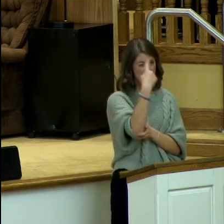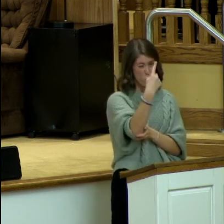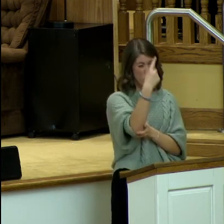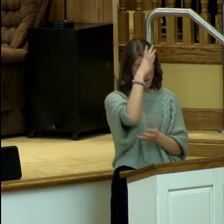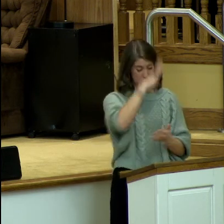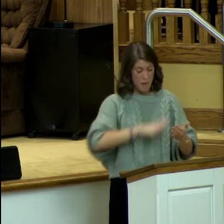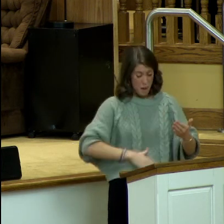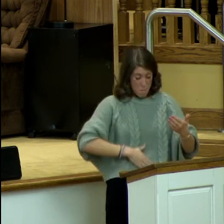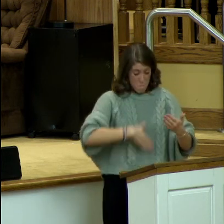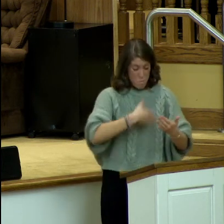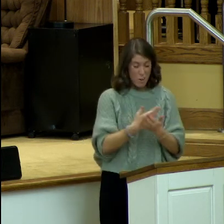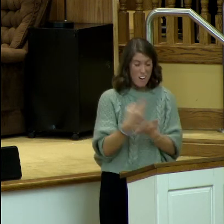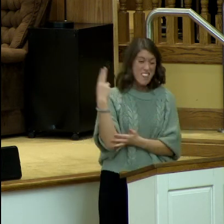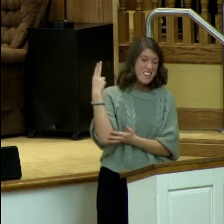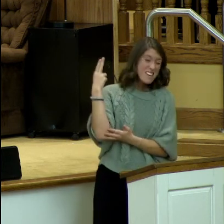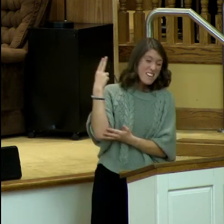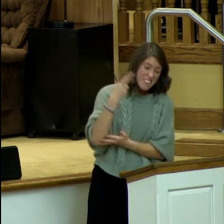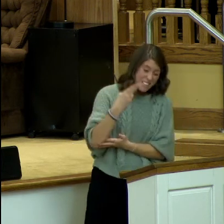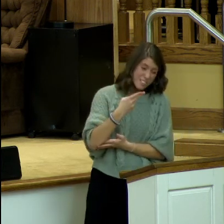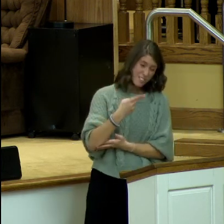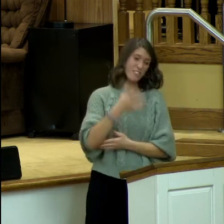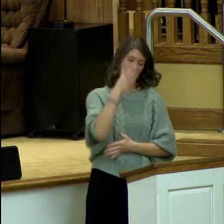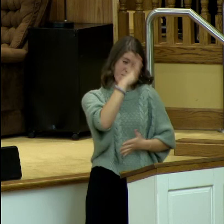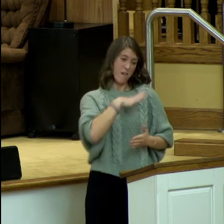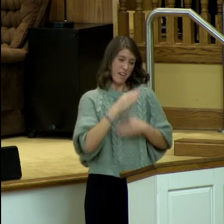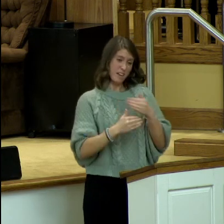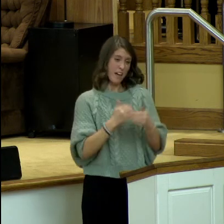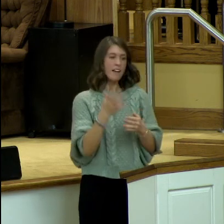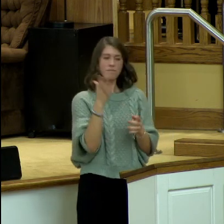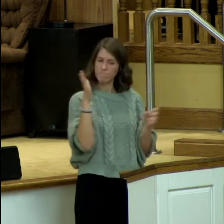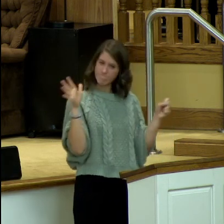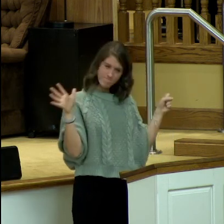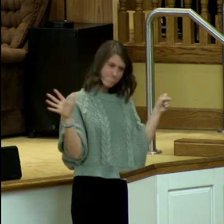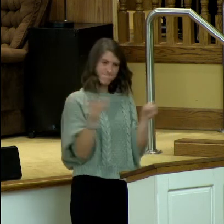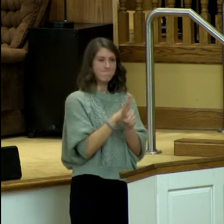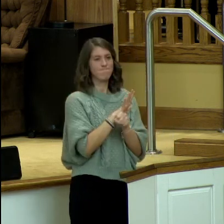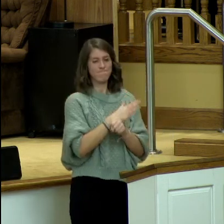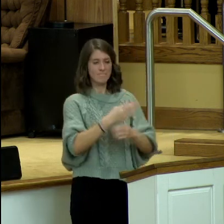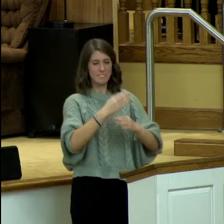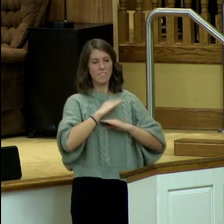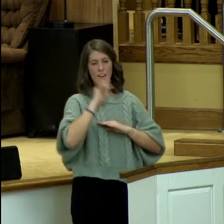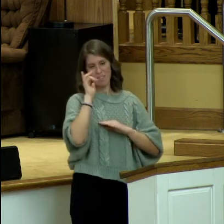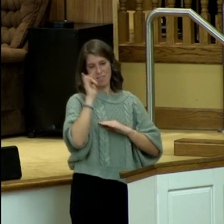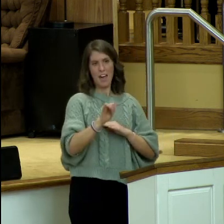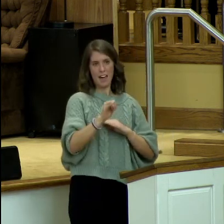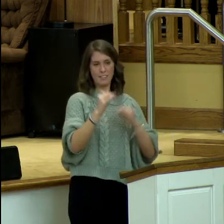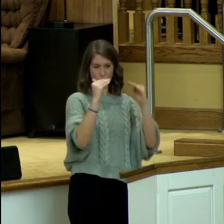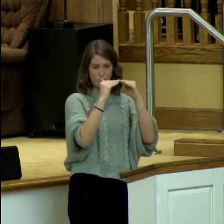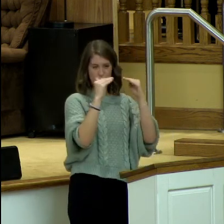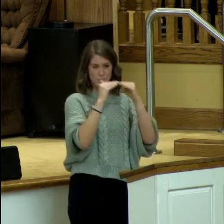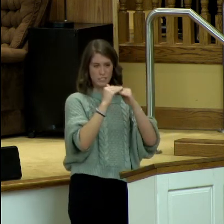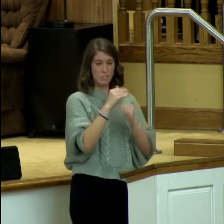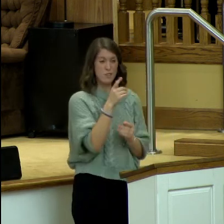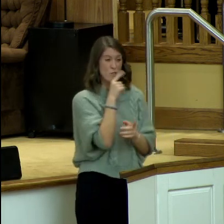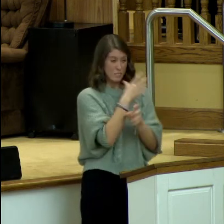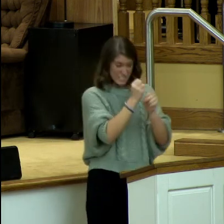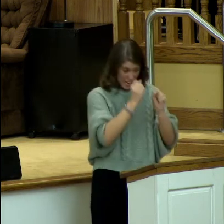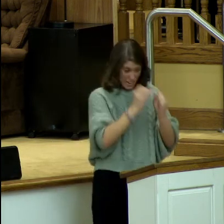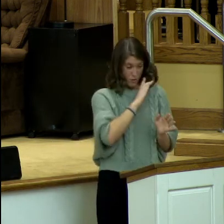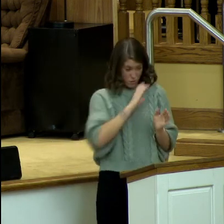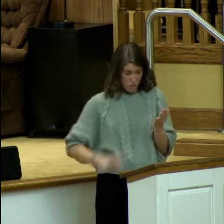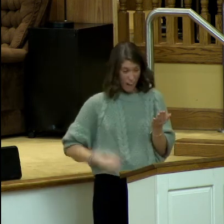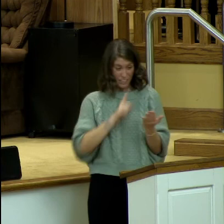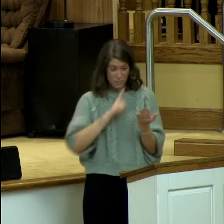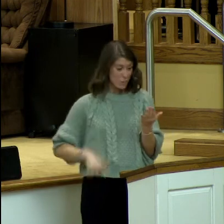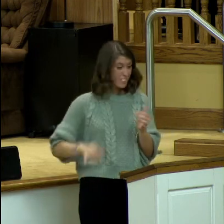ever born in the history of mankind fulfilled that equation. Nobody else has ever been Savior, Christ, and Lord at the same time. A lot of men have